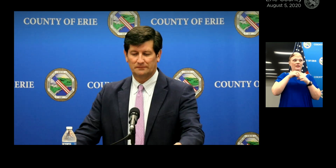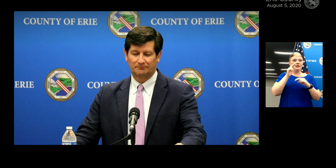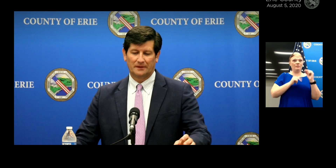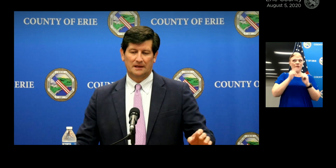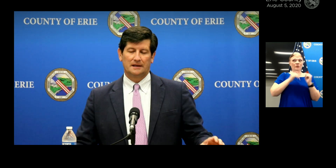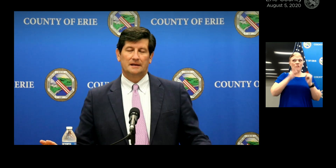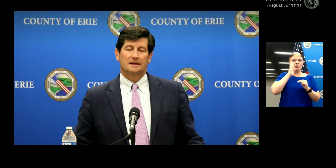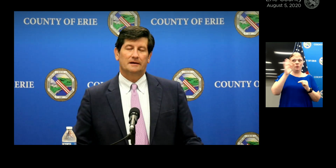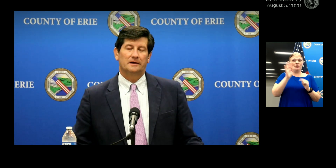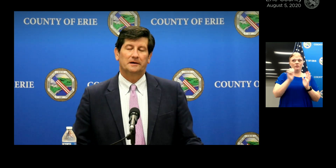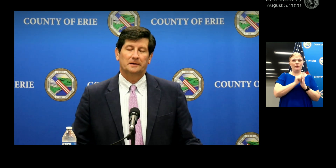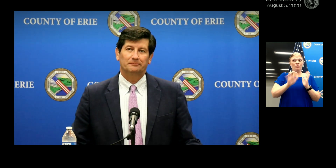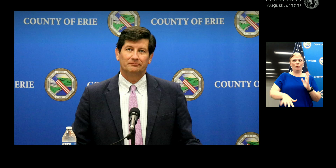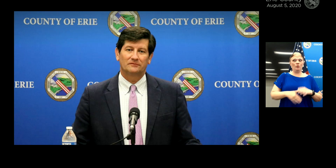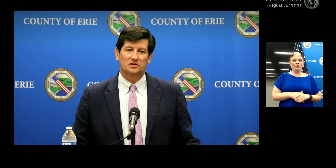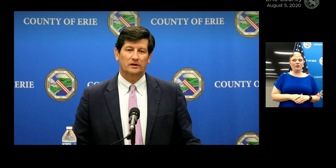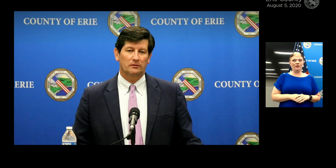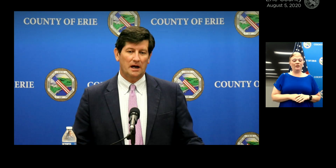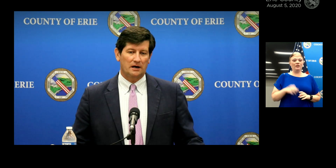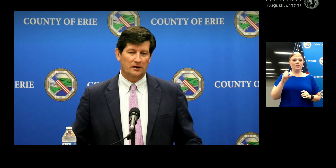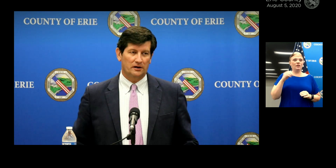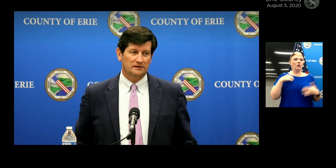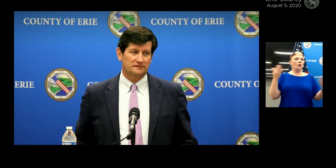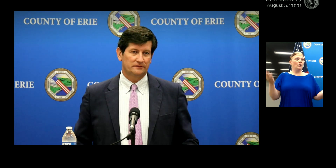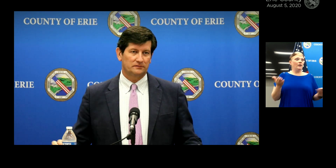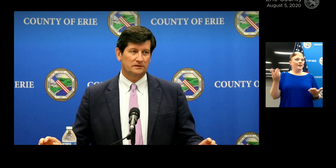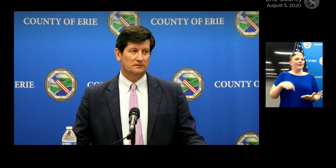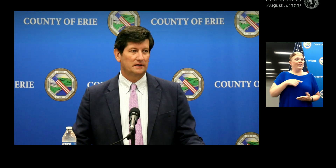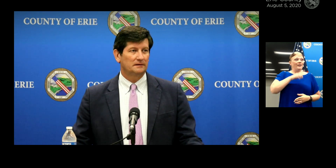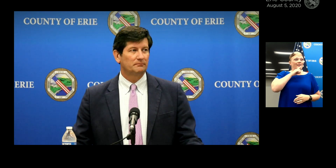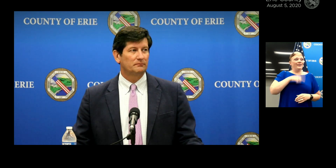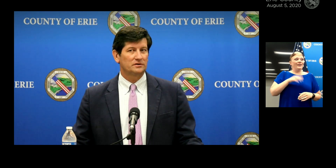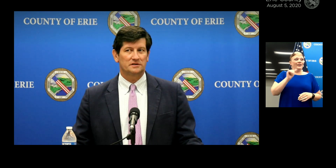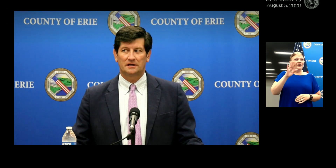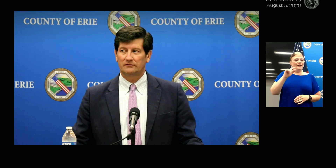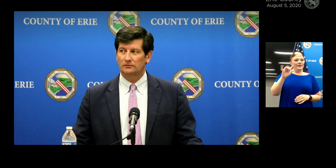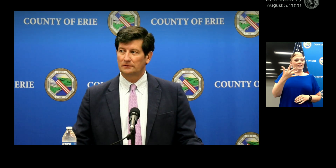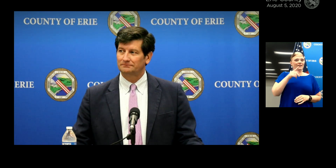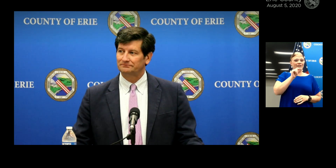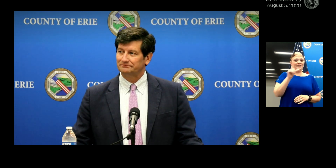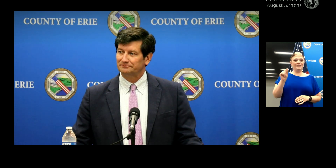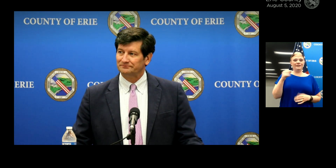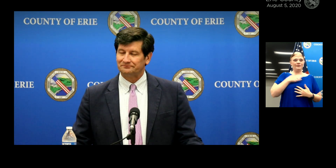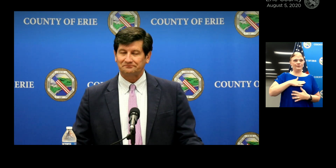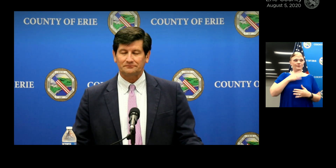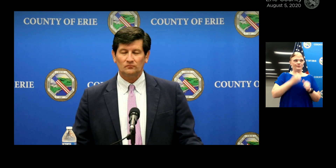removed. So here we are on August 5th, 2020. Appreciate everyone